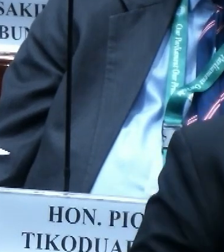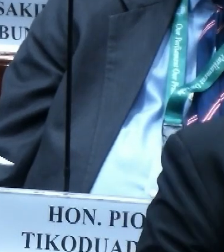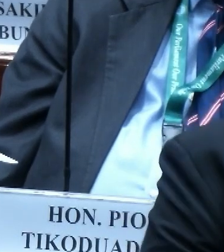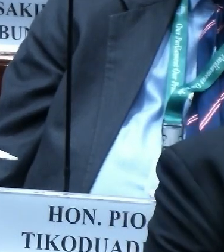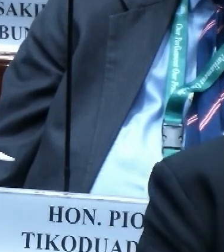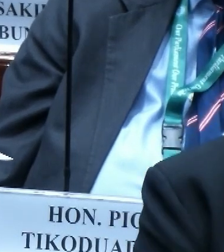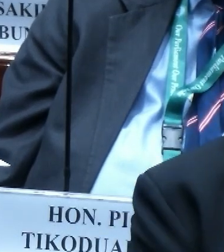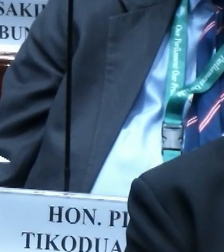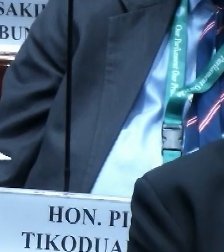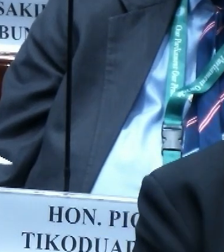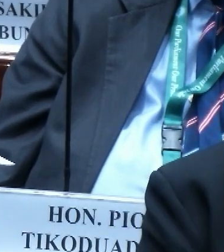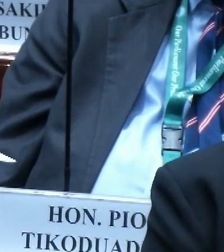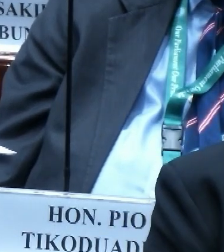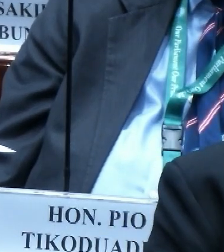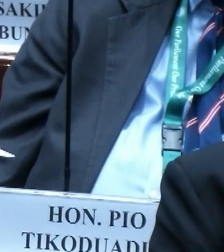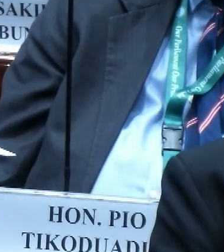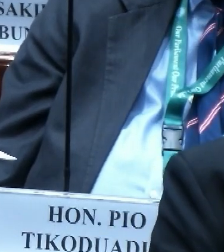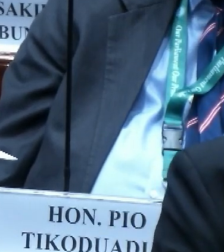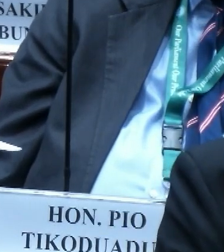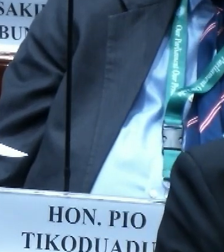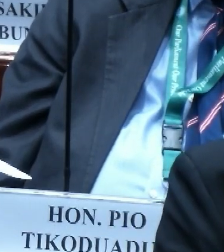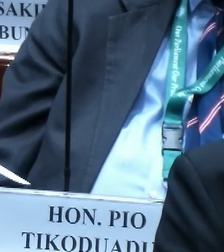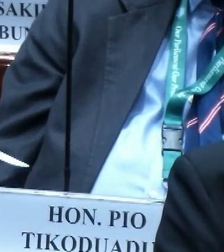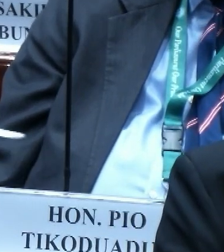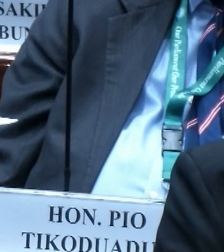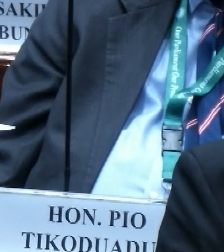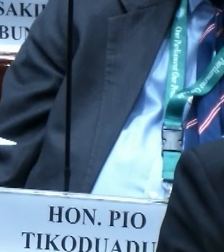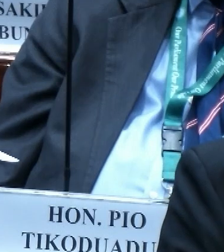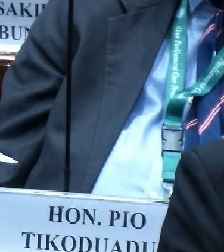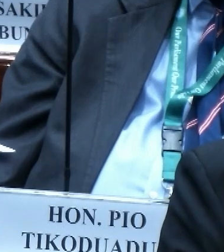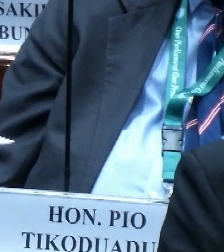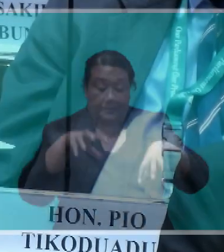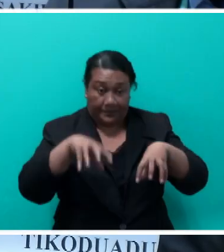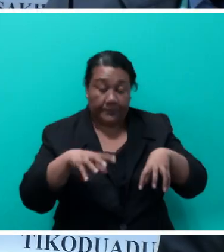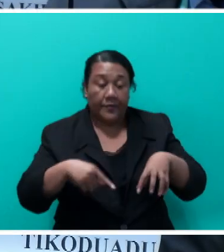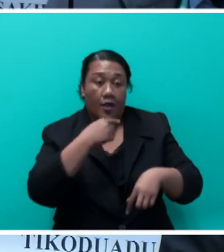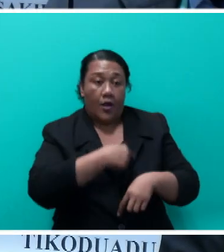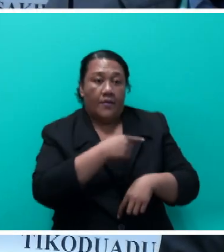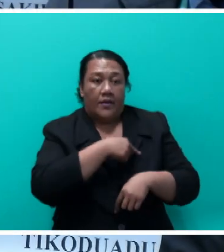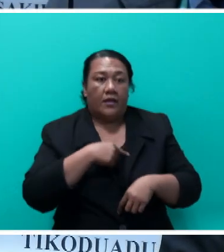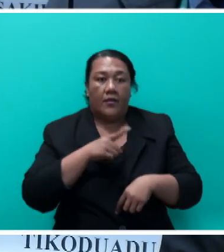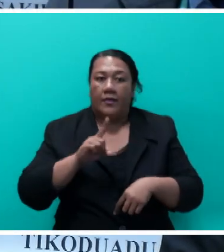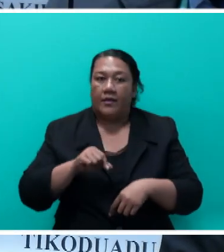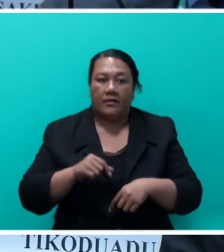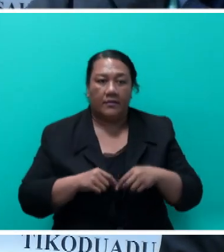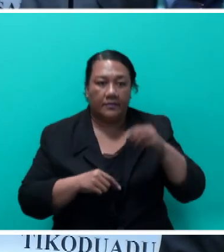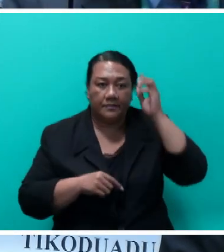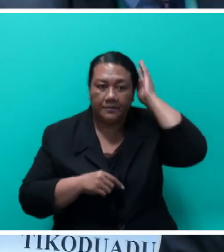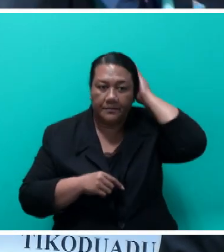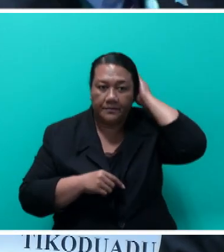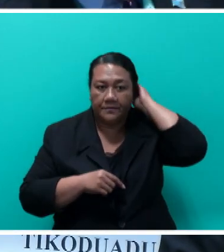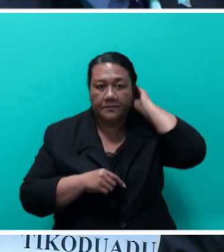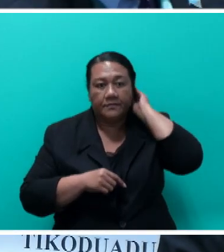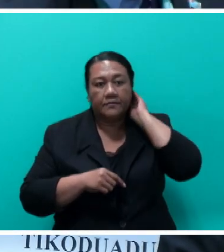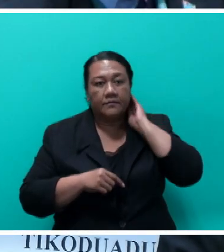Corporation and the Sugar Research Institute, are committed to providing comprehensive support to our farmers during